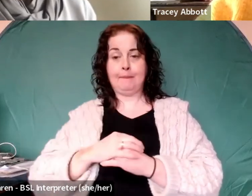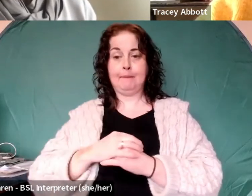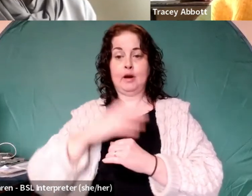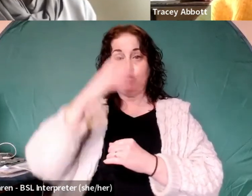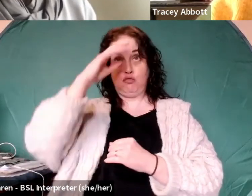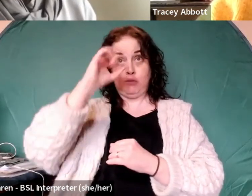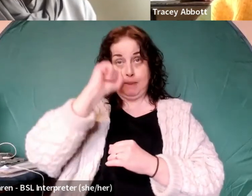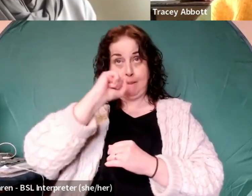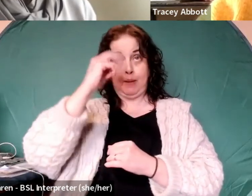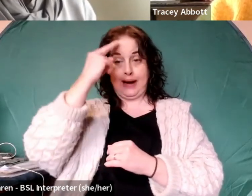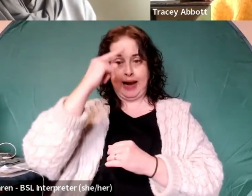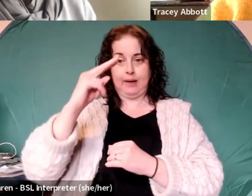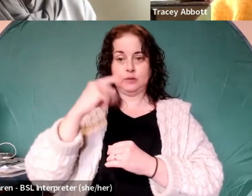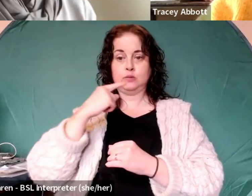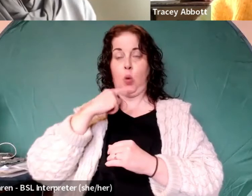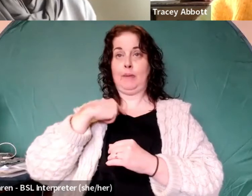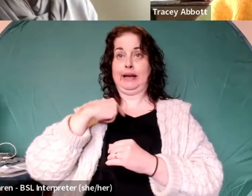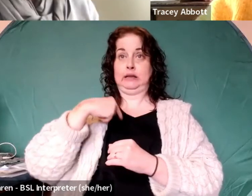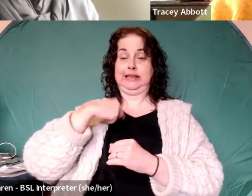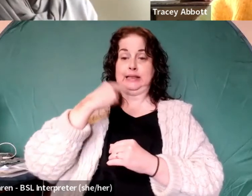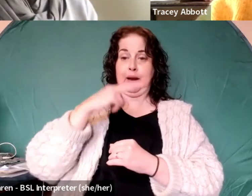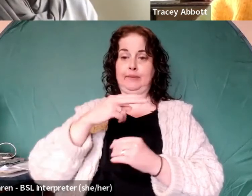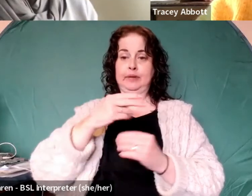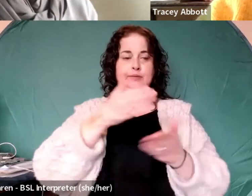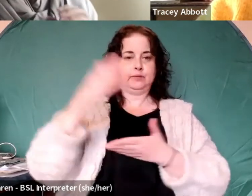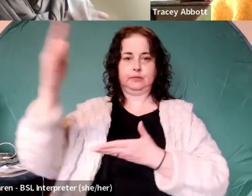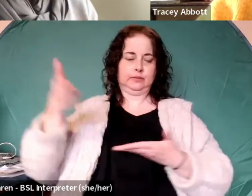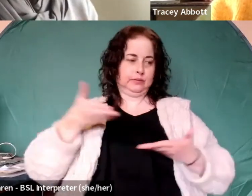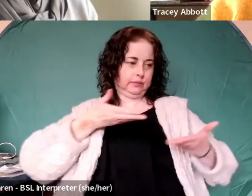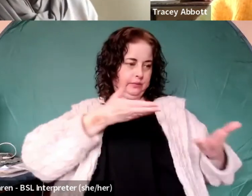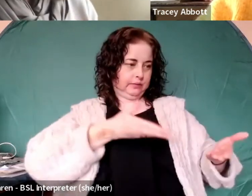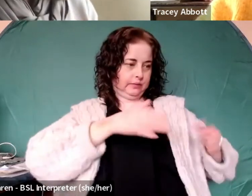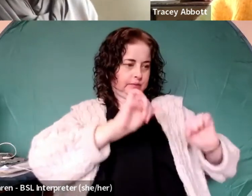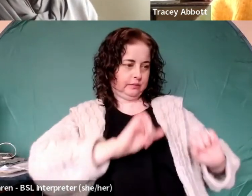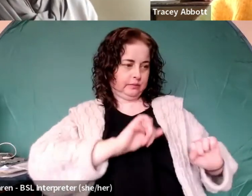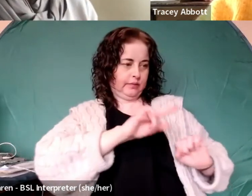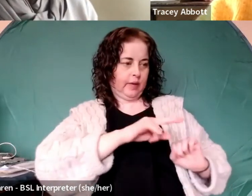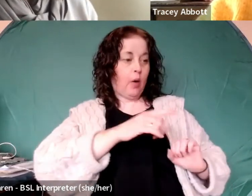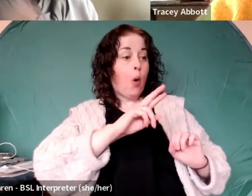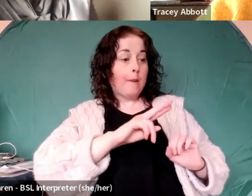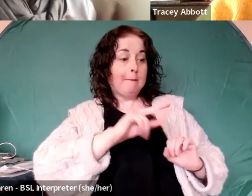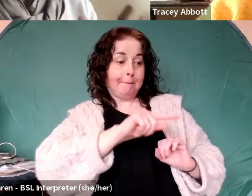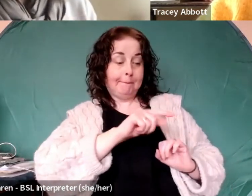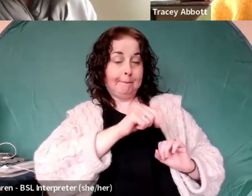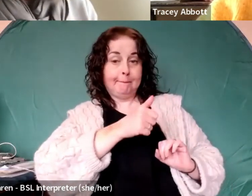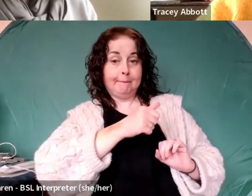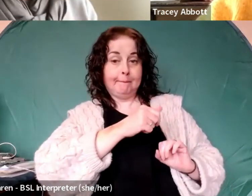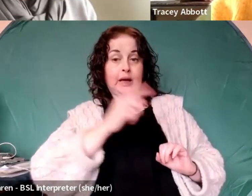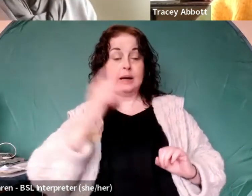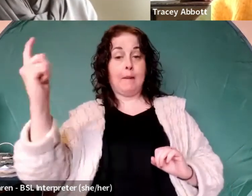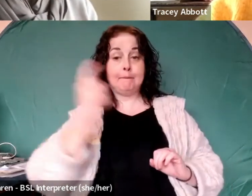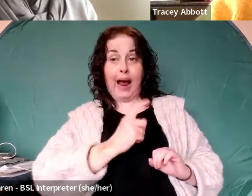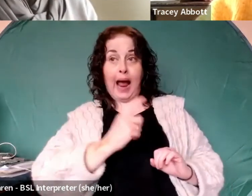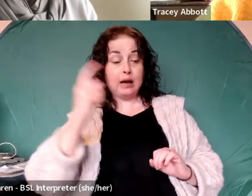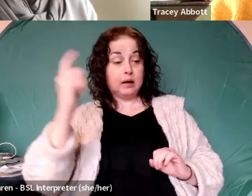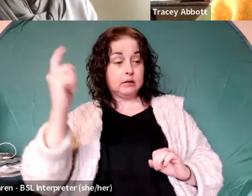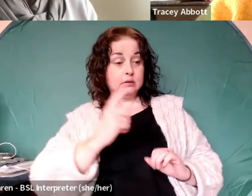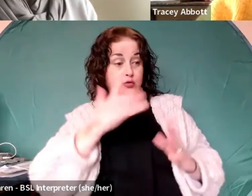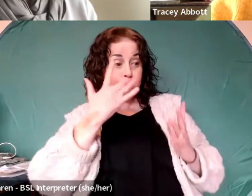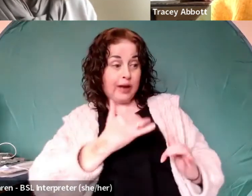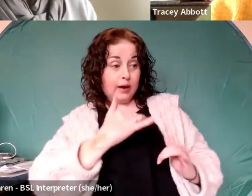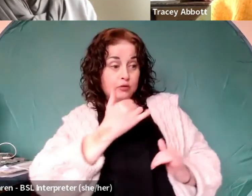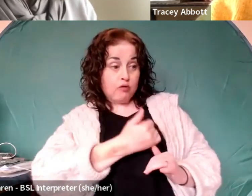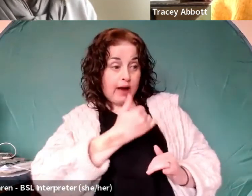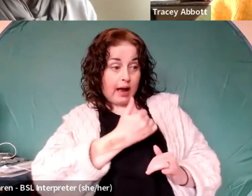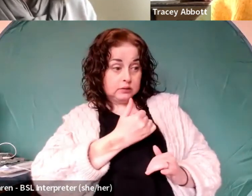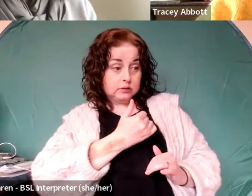remembered my name, told me his name, took me to a seat, again said, I hope you'll, and he came back a number of times during my visit. How